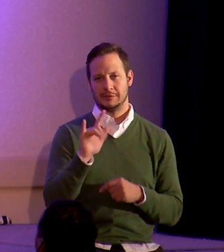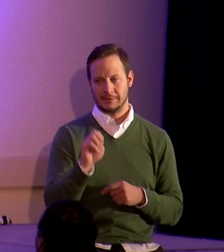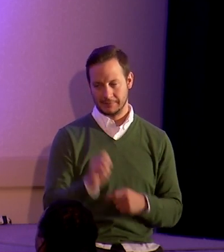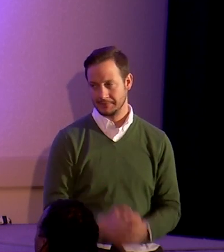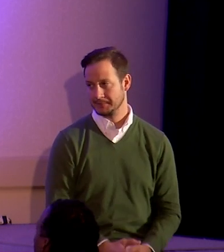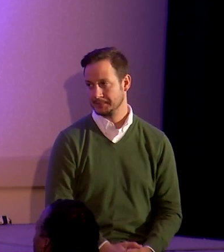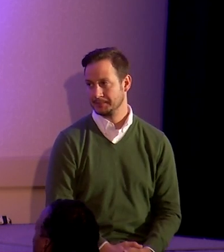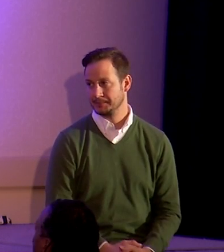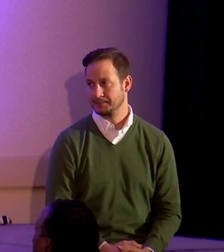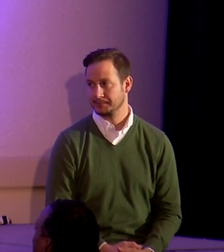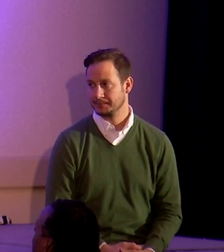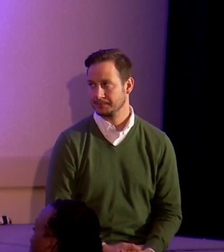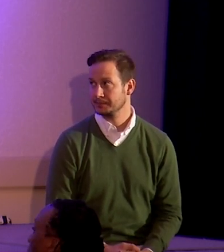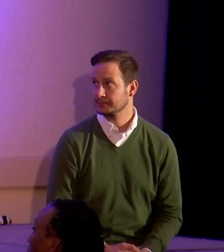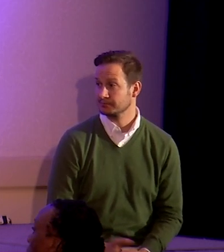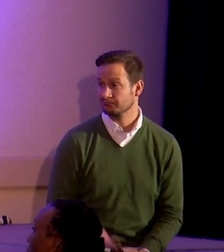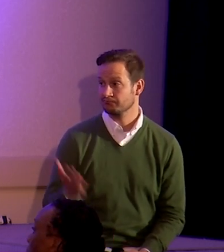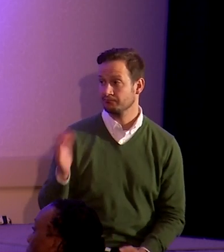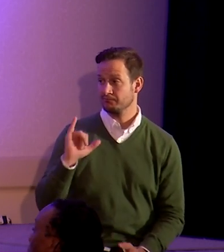view,